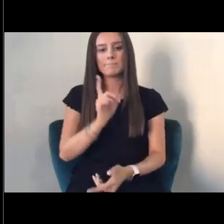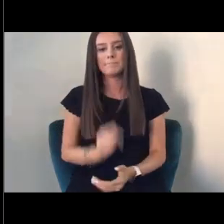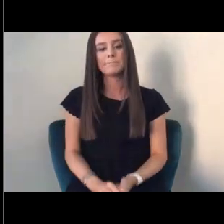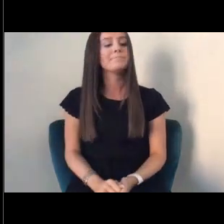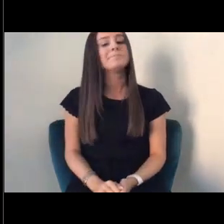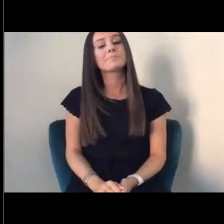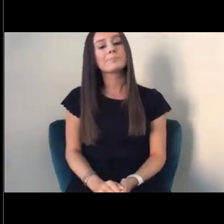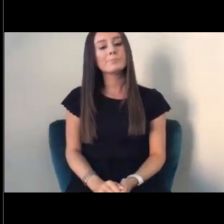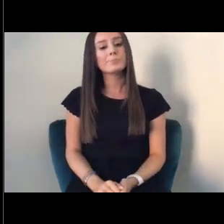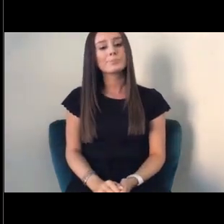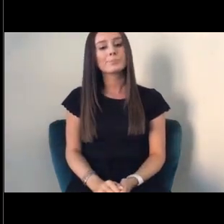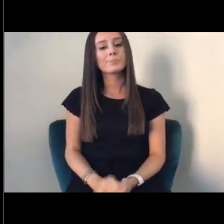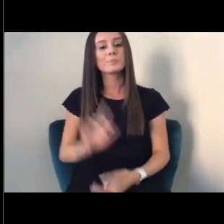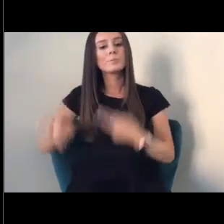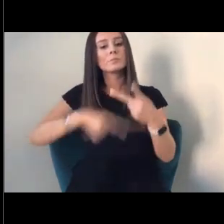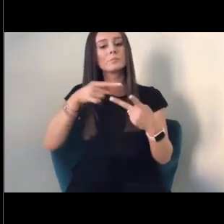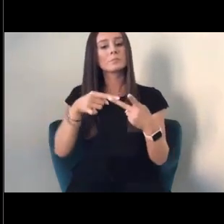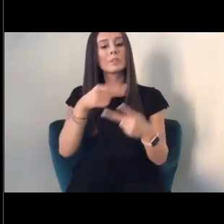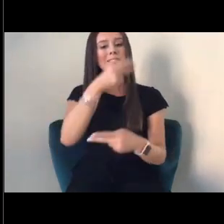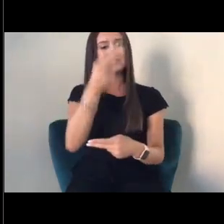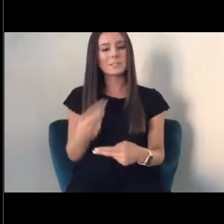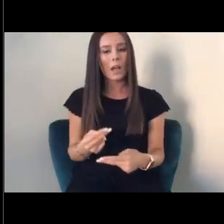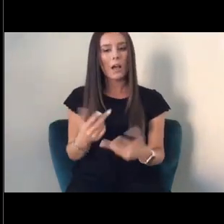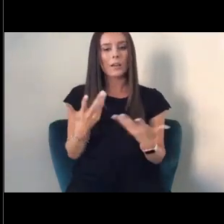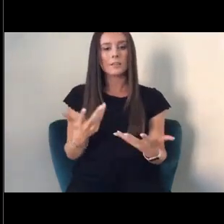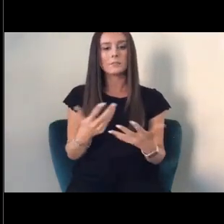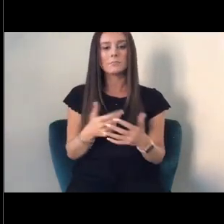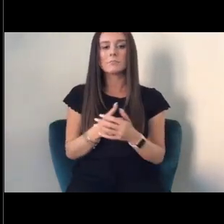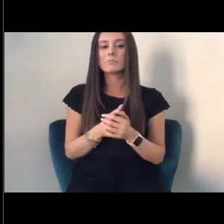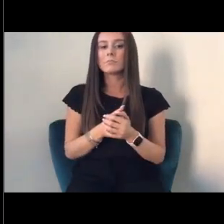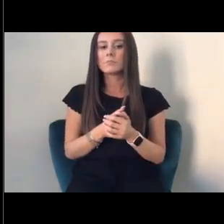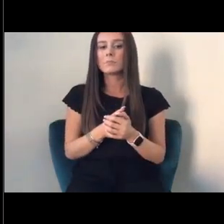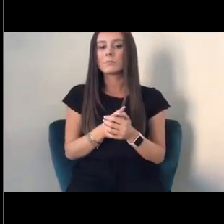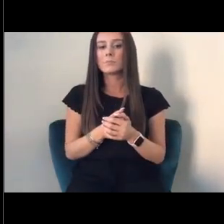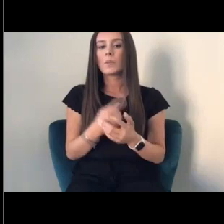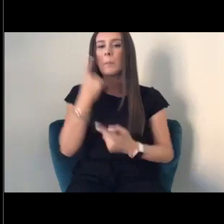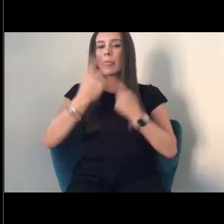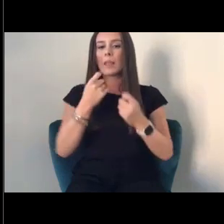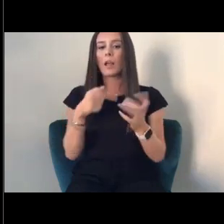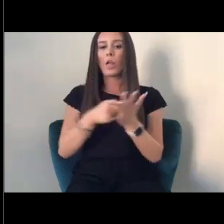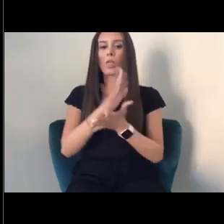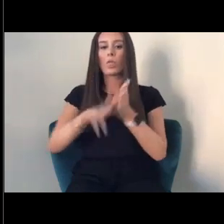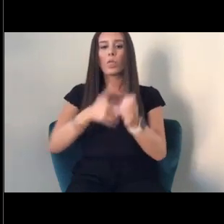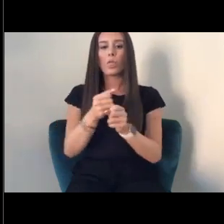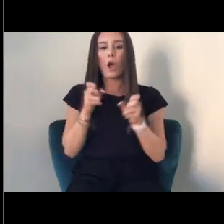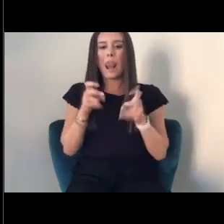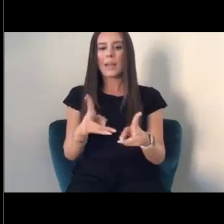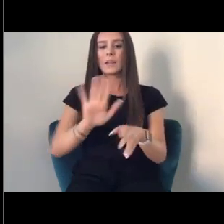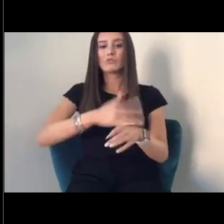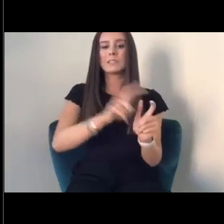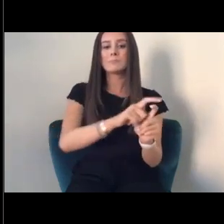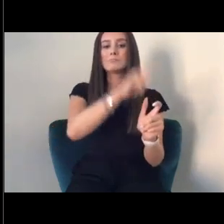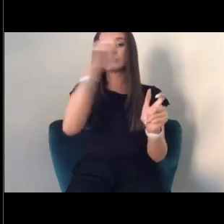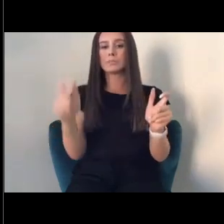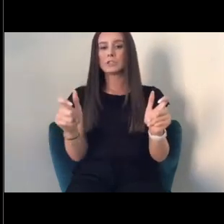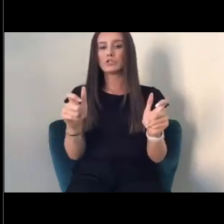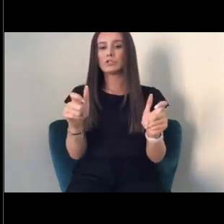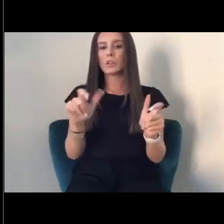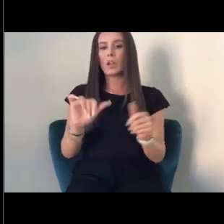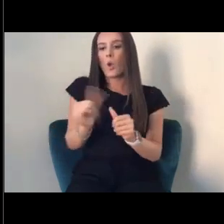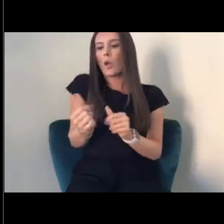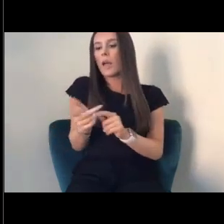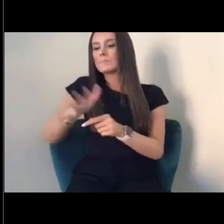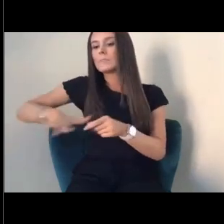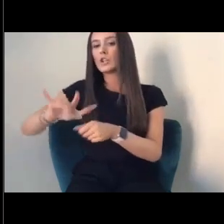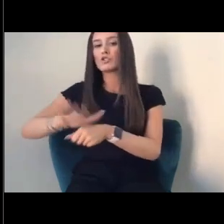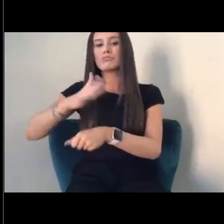Moving on to design, the Thong Lane Green Bridge over the A2, the green space will now be